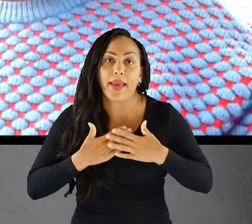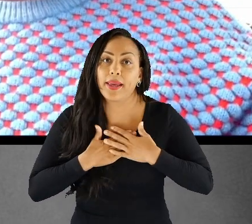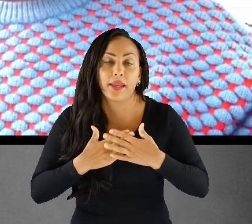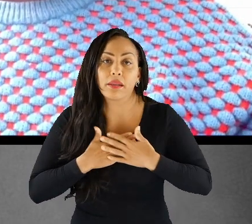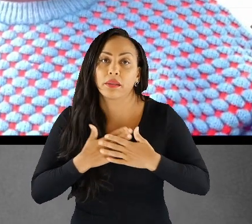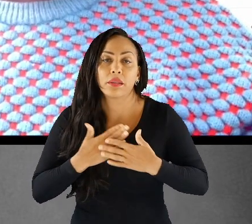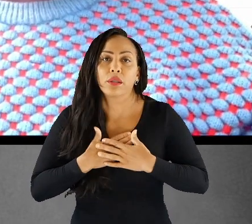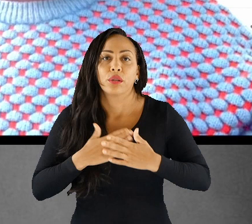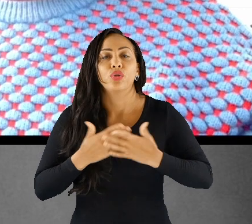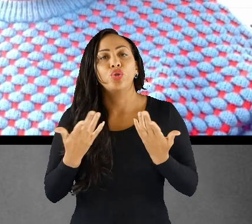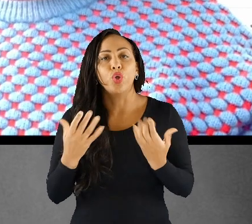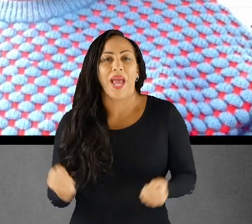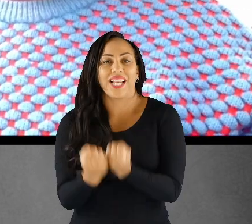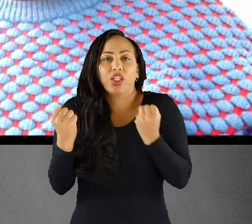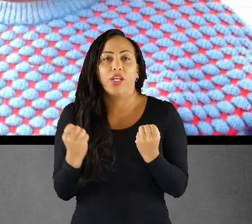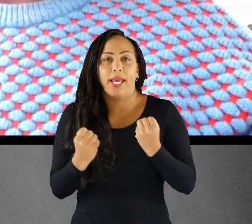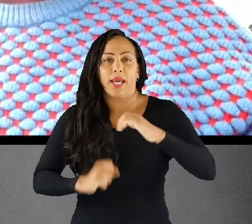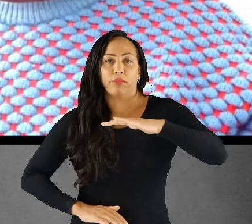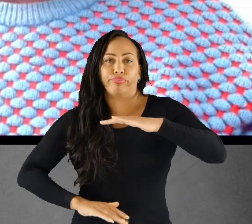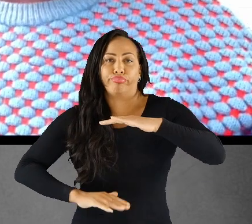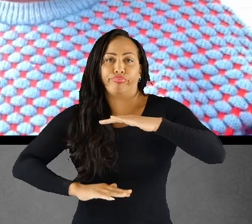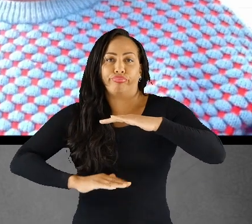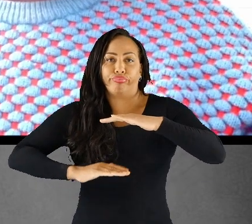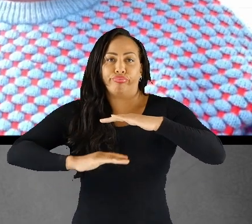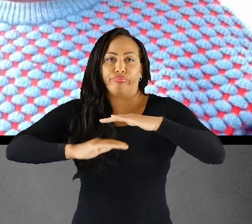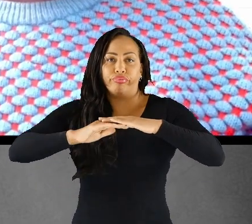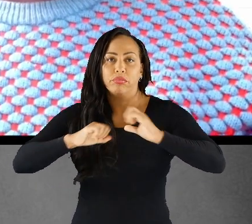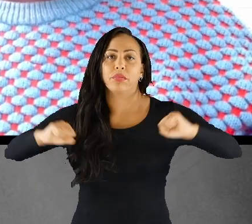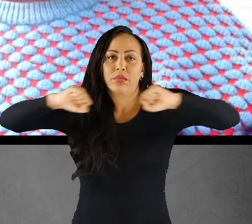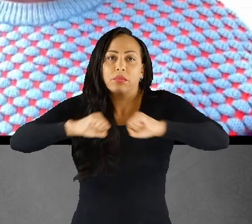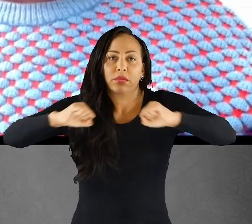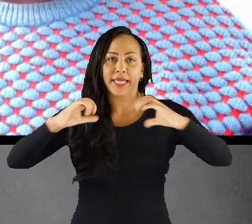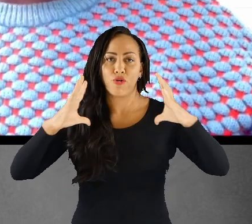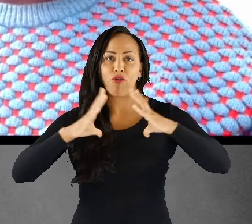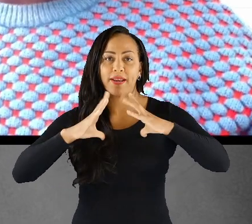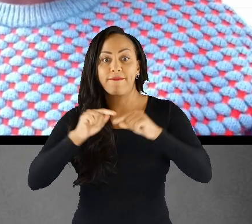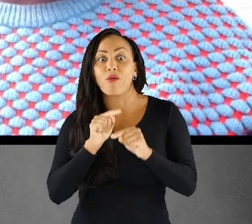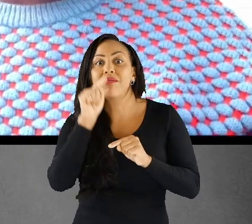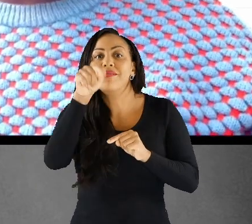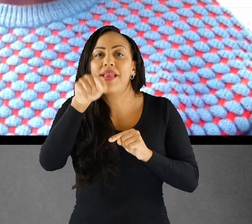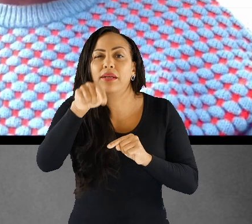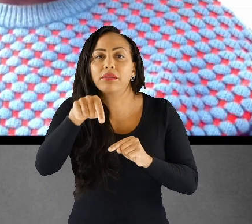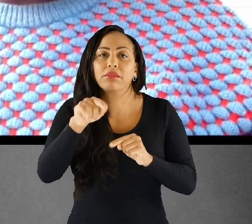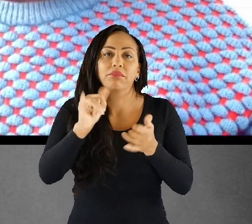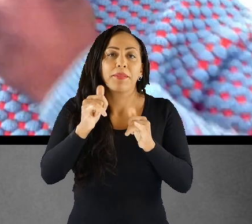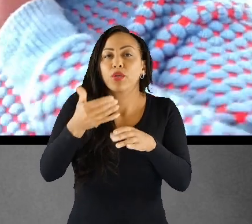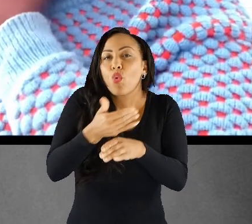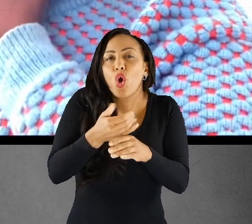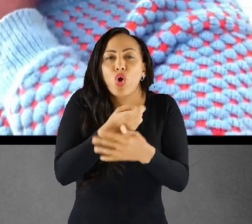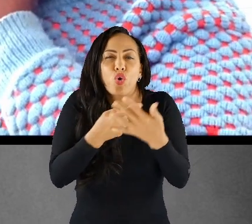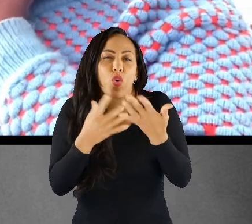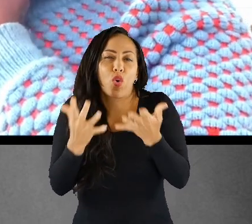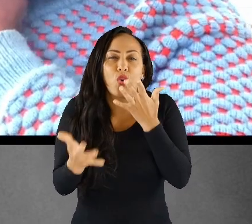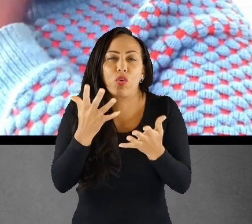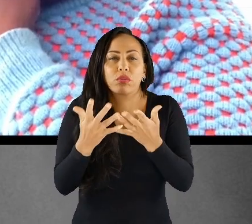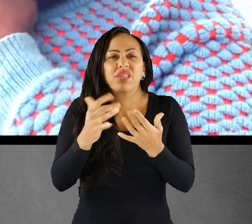and kind of get myself ready for whatever I'm doing, whatever project, whether it's a work or